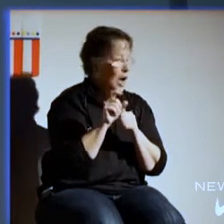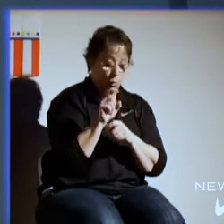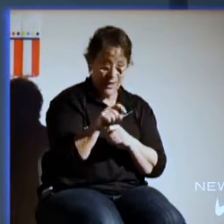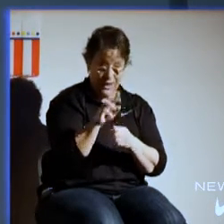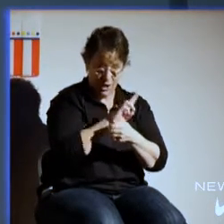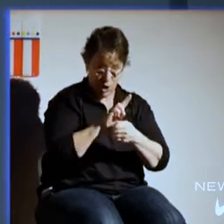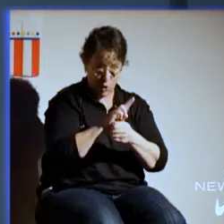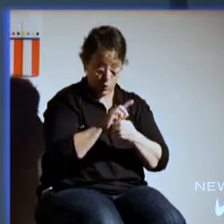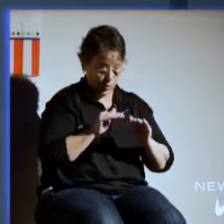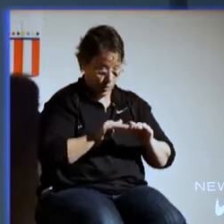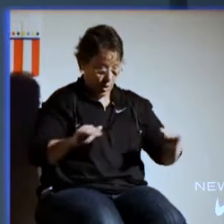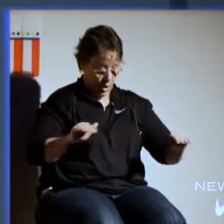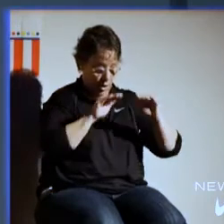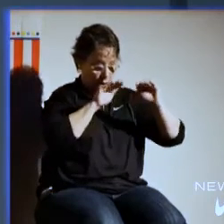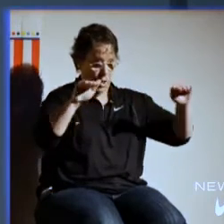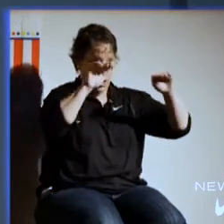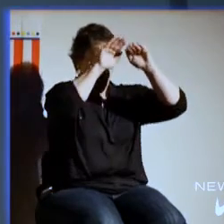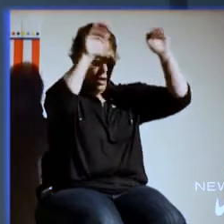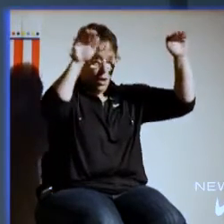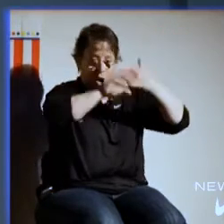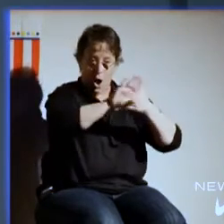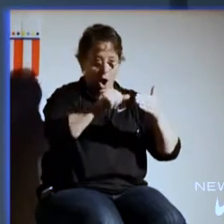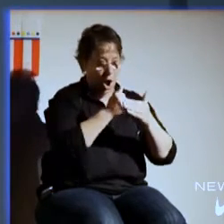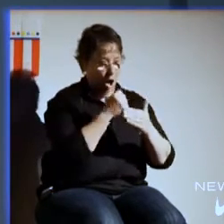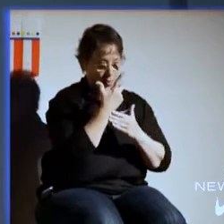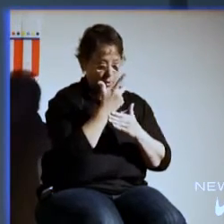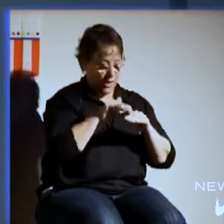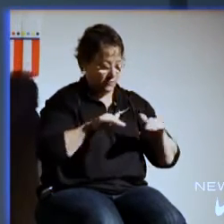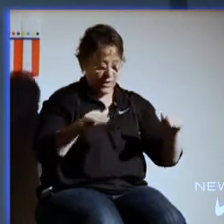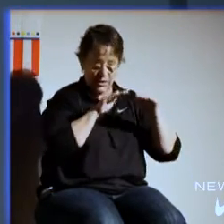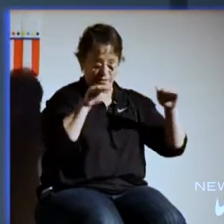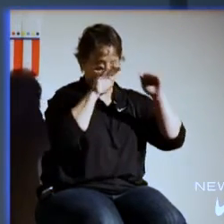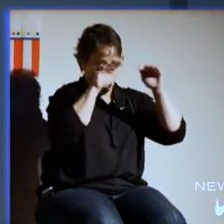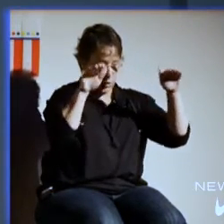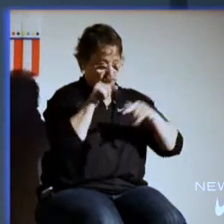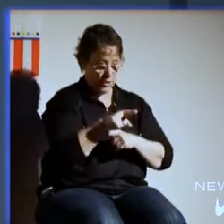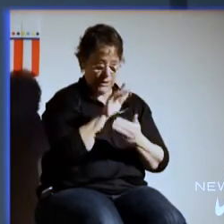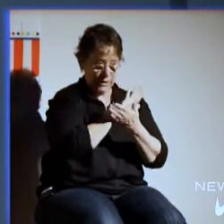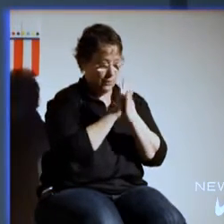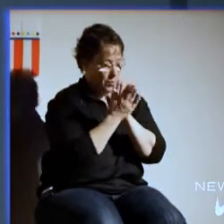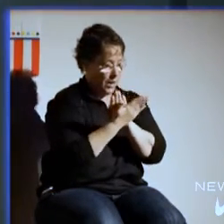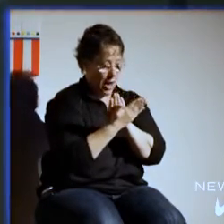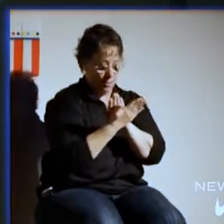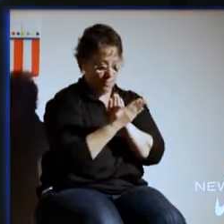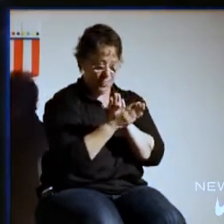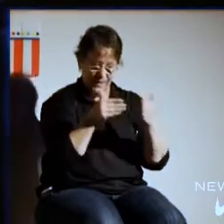here at New Life, because this is going to become the hub of operations for the ministry that God wants to build in the future.